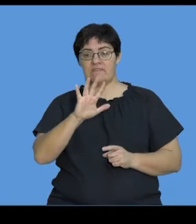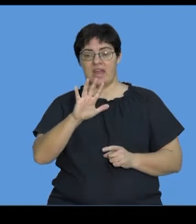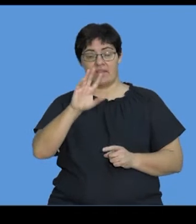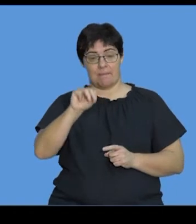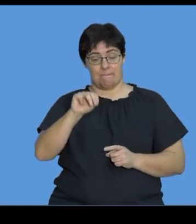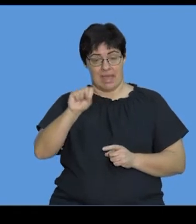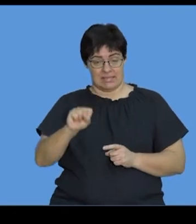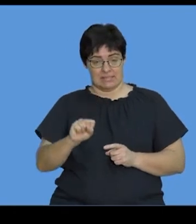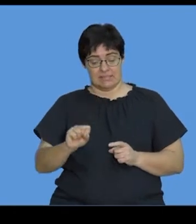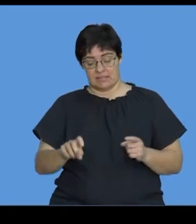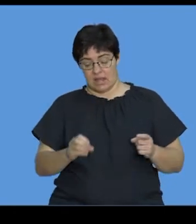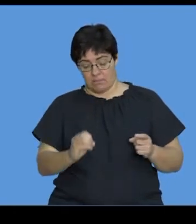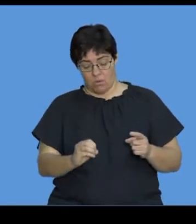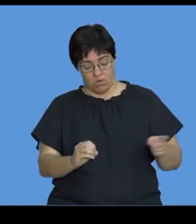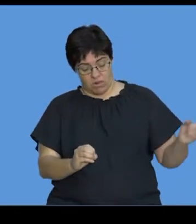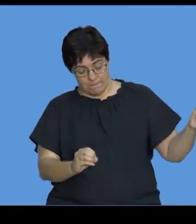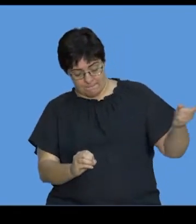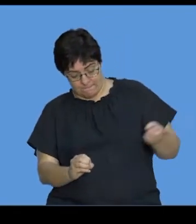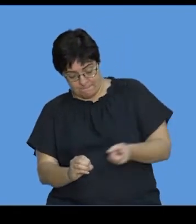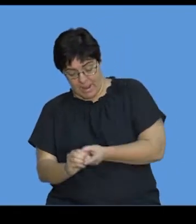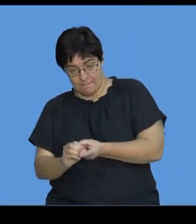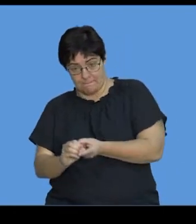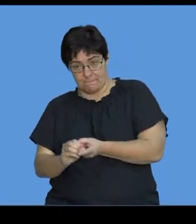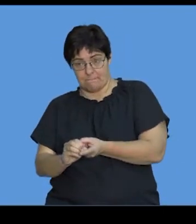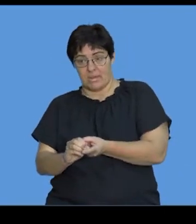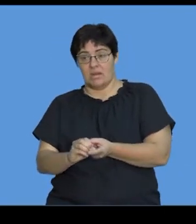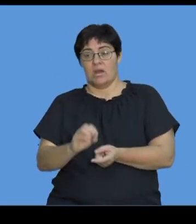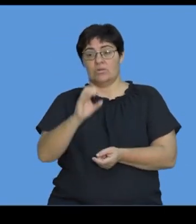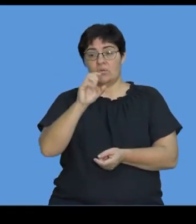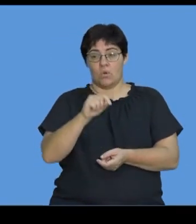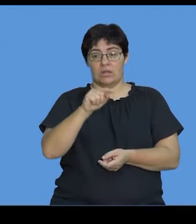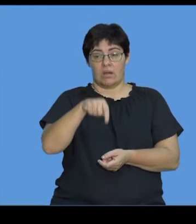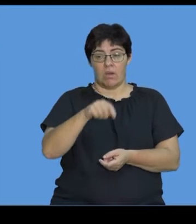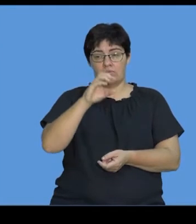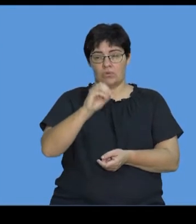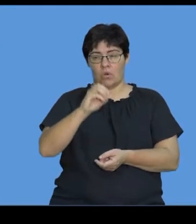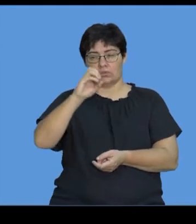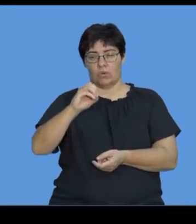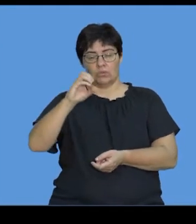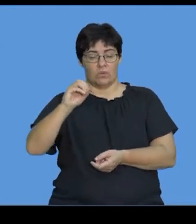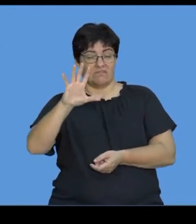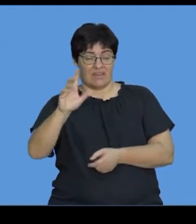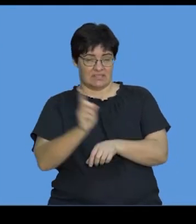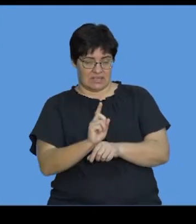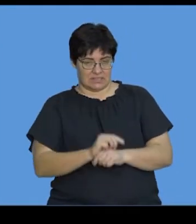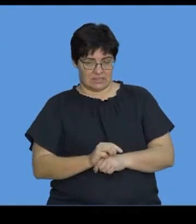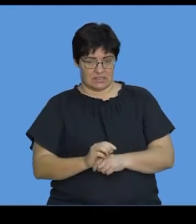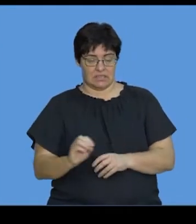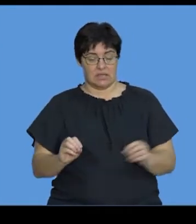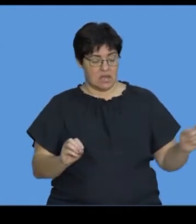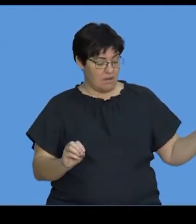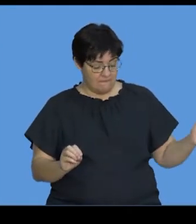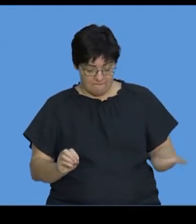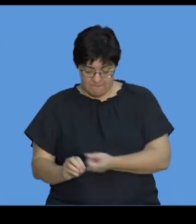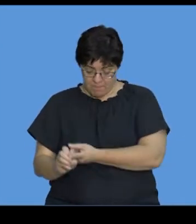is in contact with the ball for 0.0005 seconds. The velocity of the hockey stick after